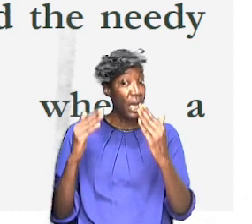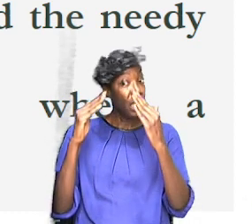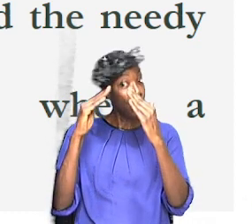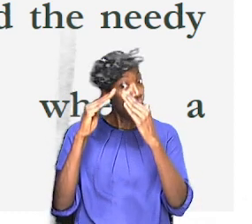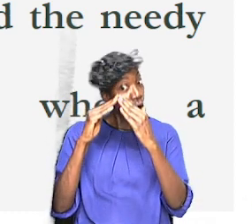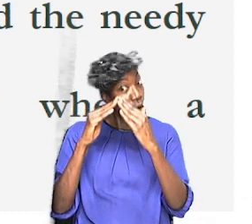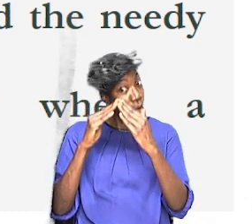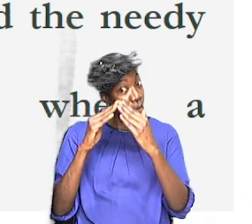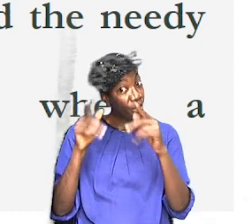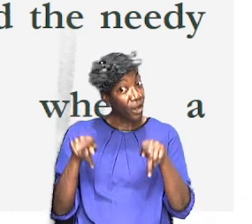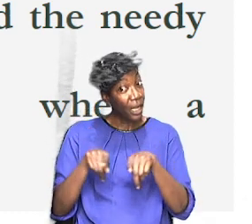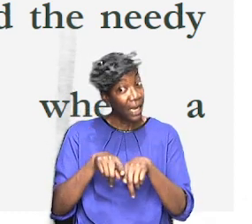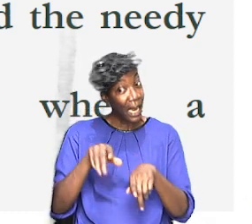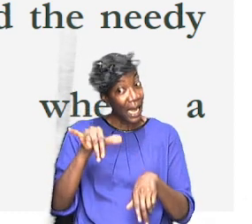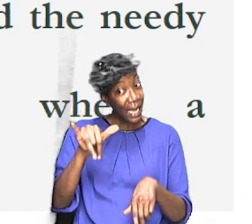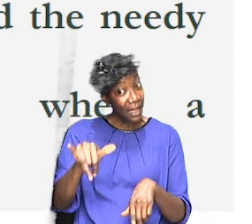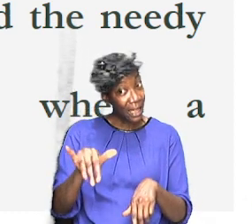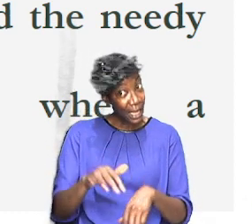that. Amen.